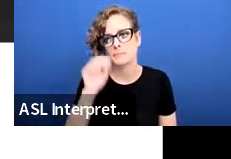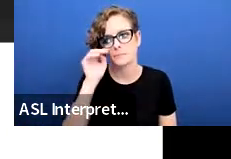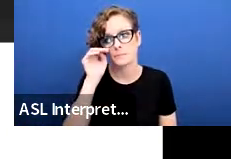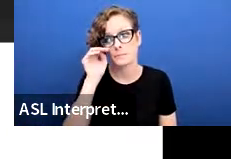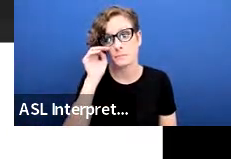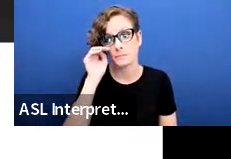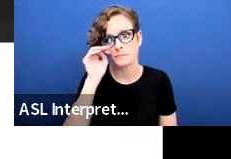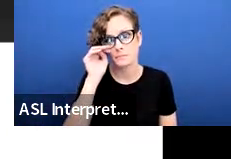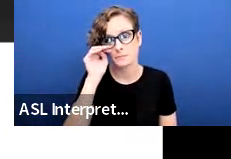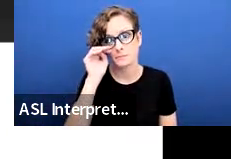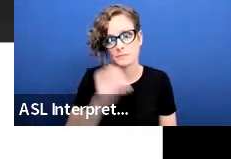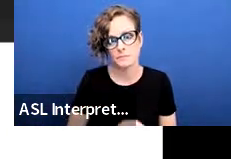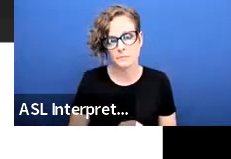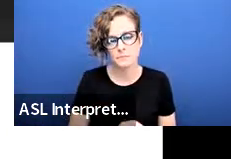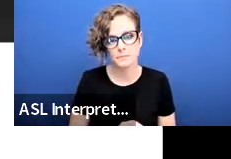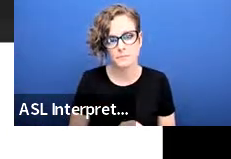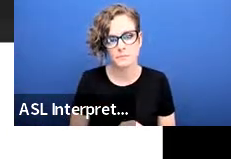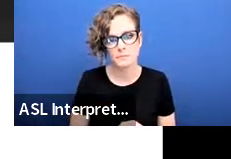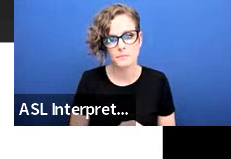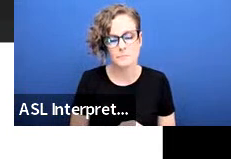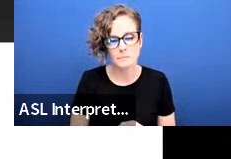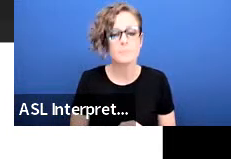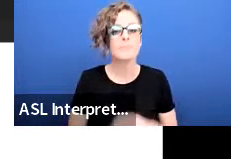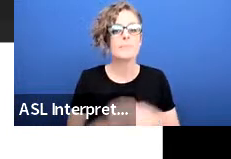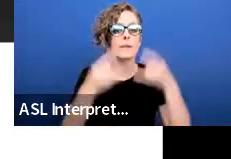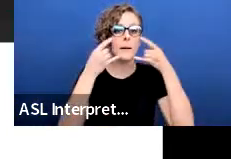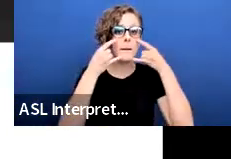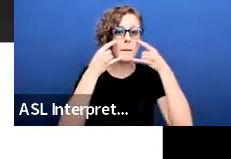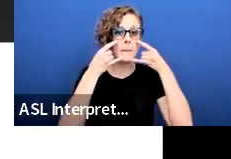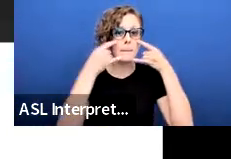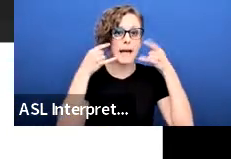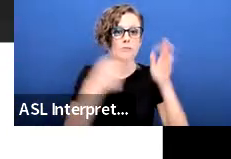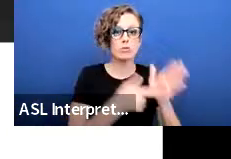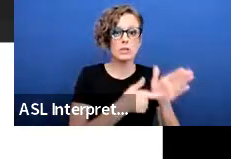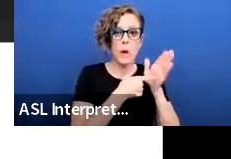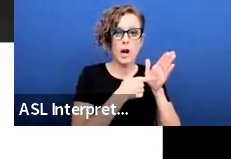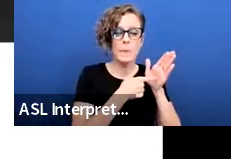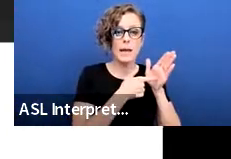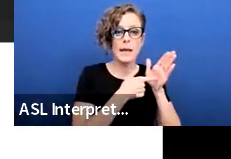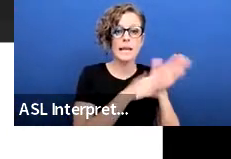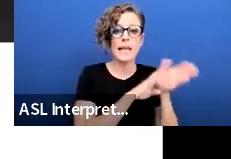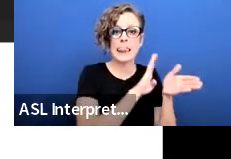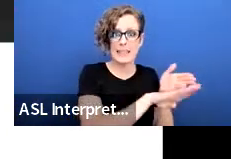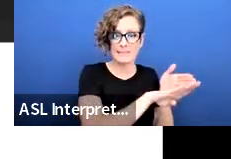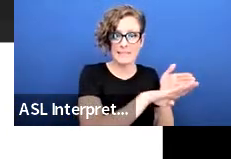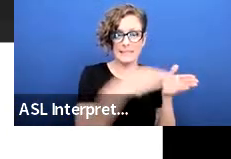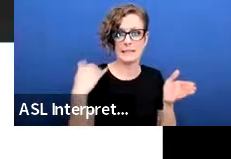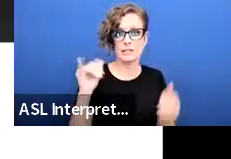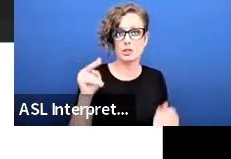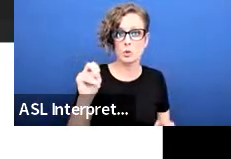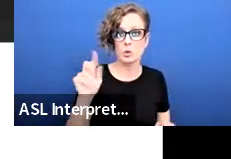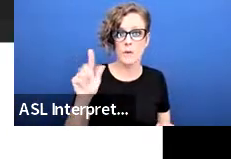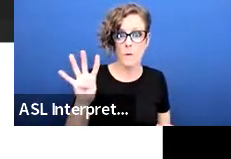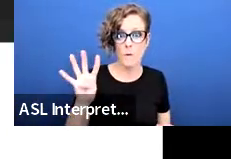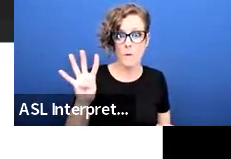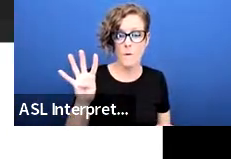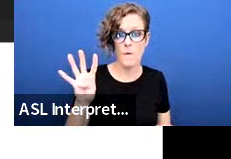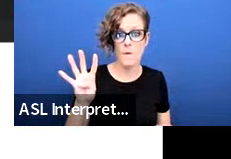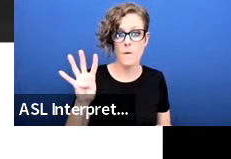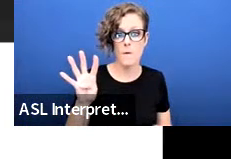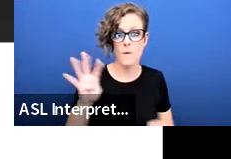communities. So of course, we lifted the mask requirement on June 24th during this brief window of stability. It was,